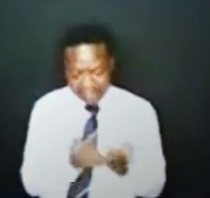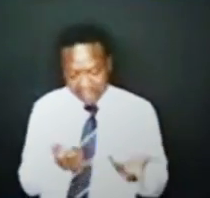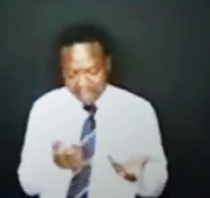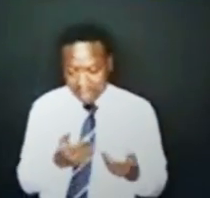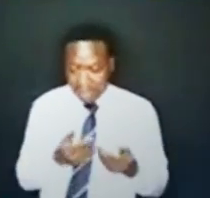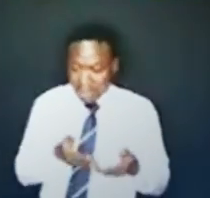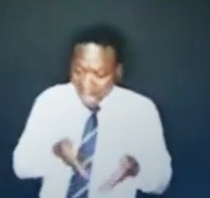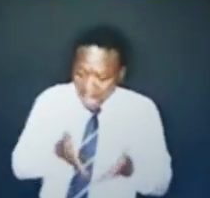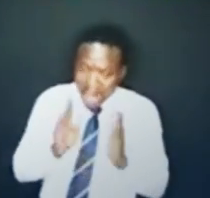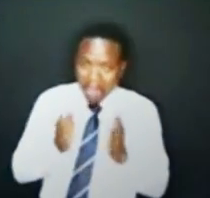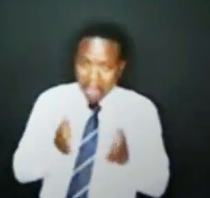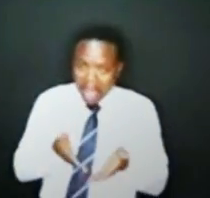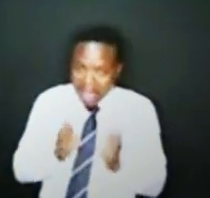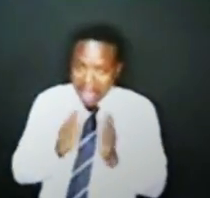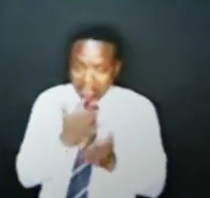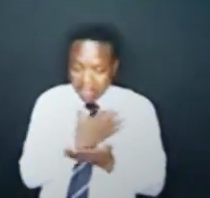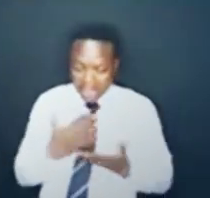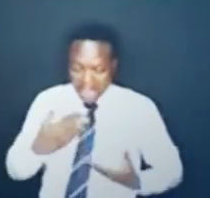to